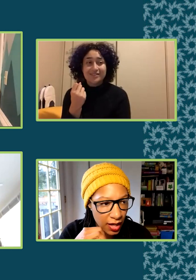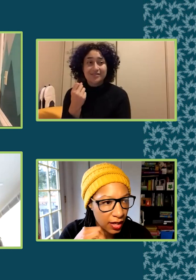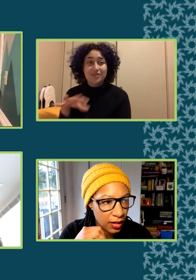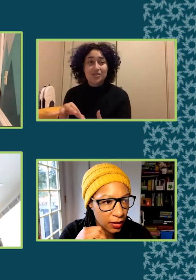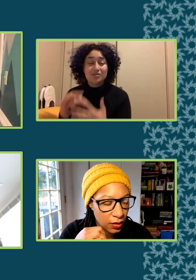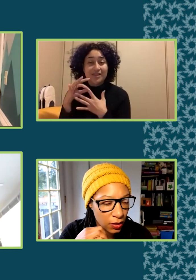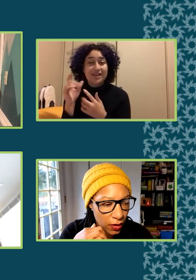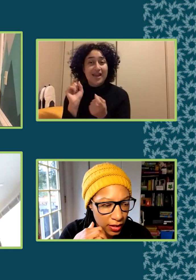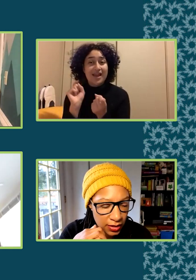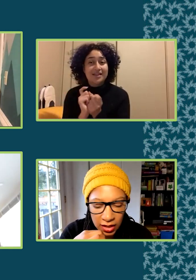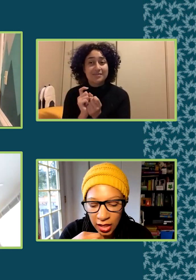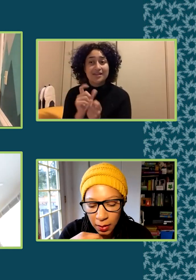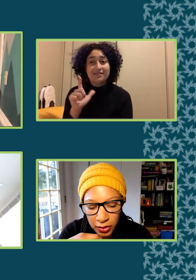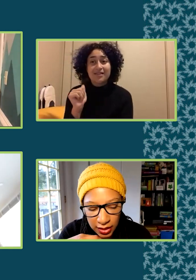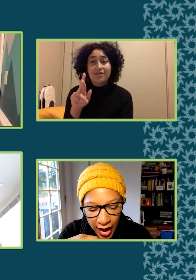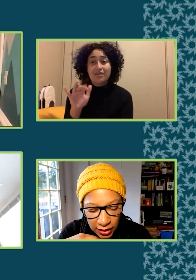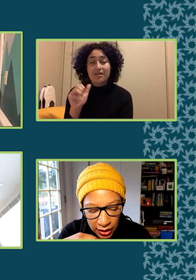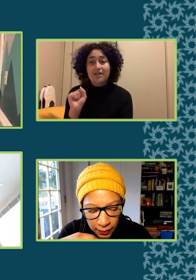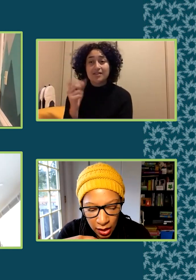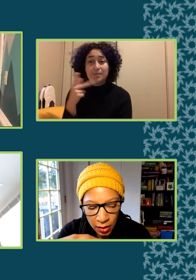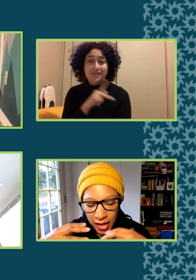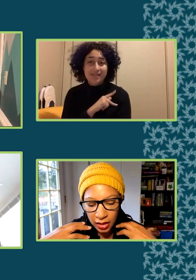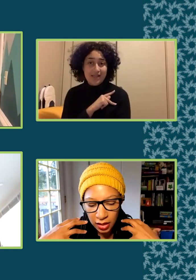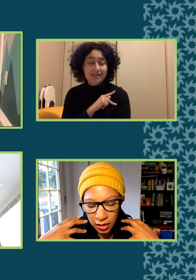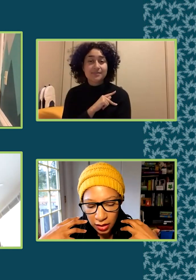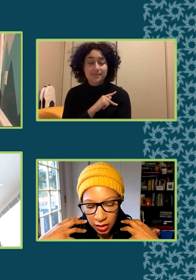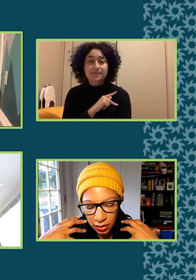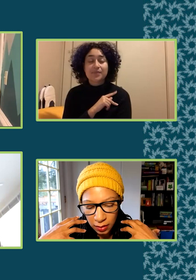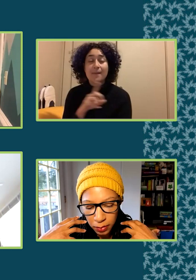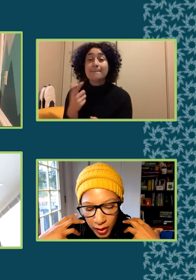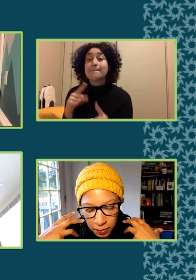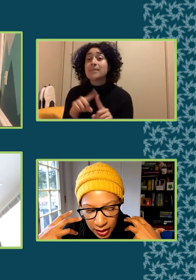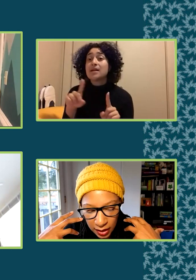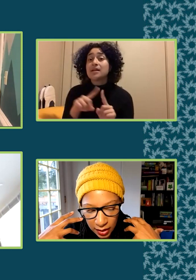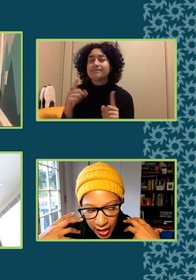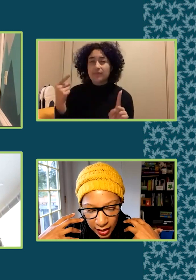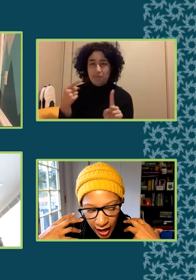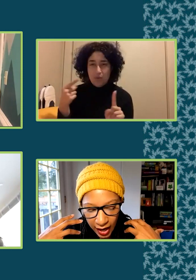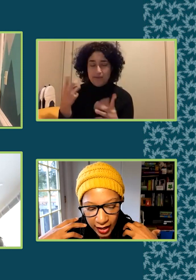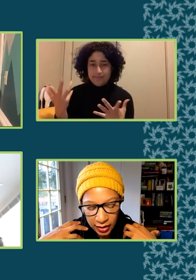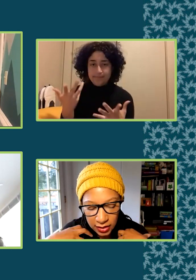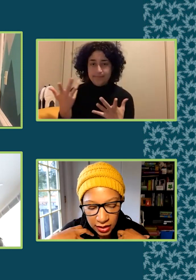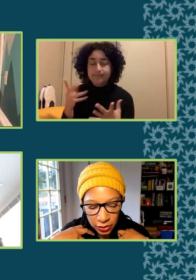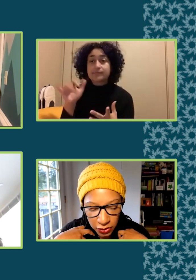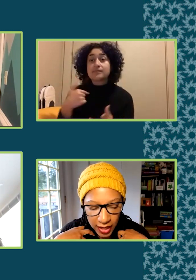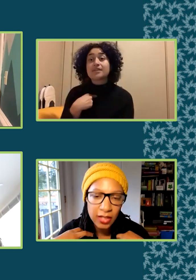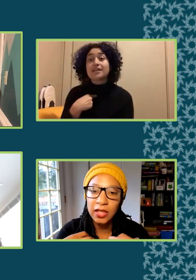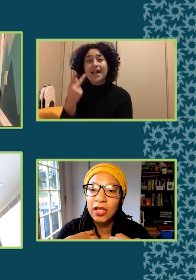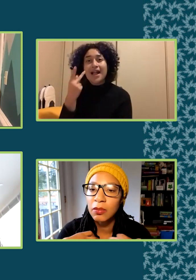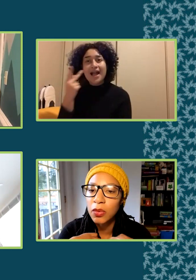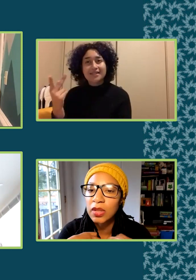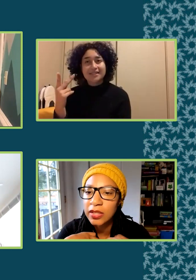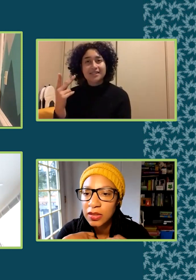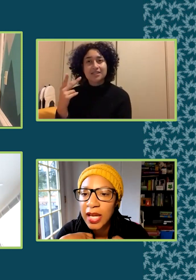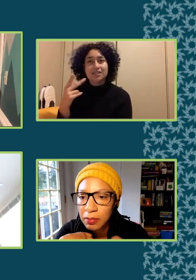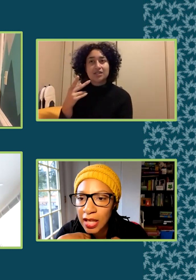of Laura's personality. But the point being that I see a trend that